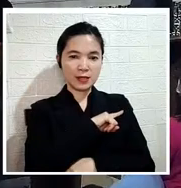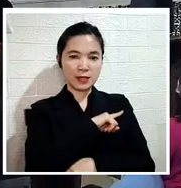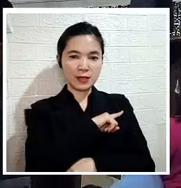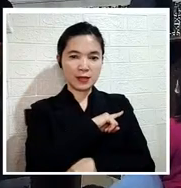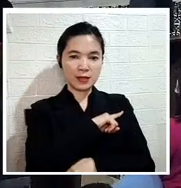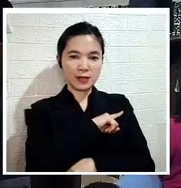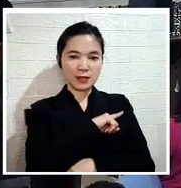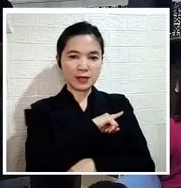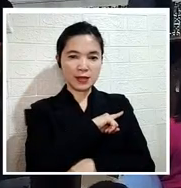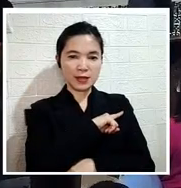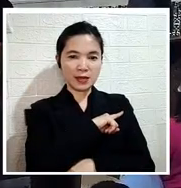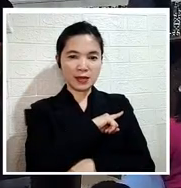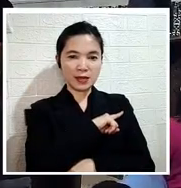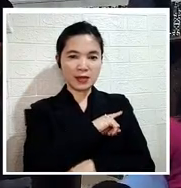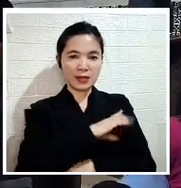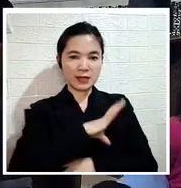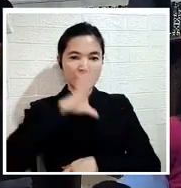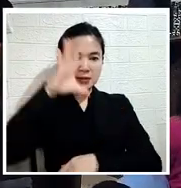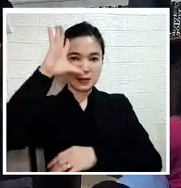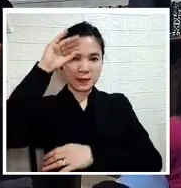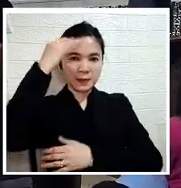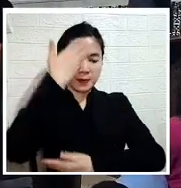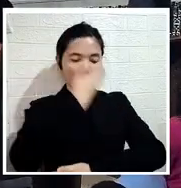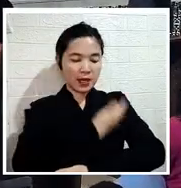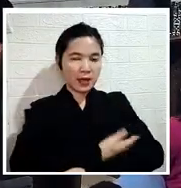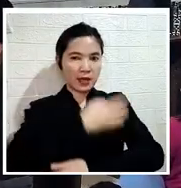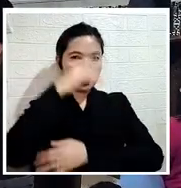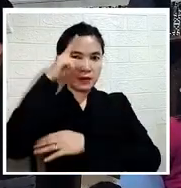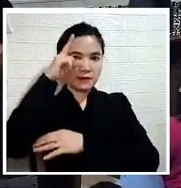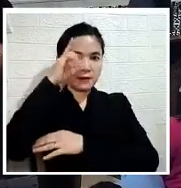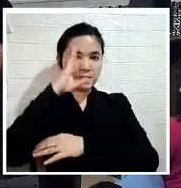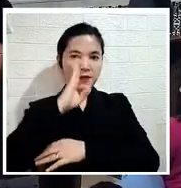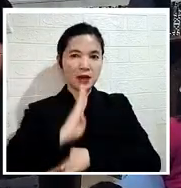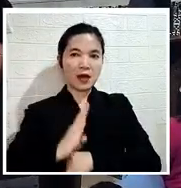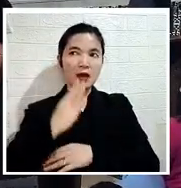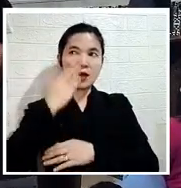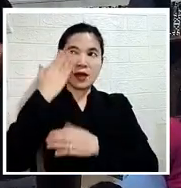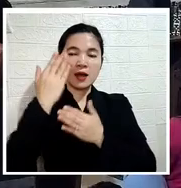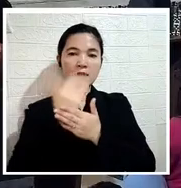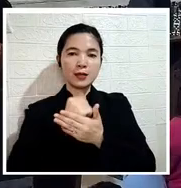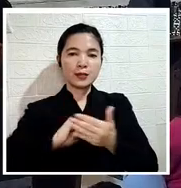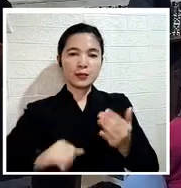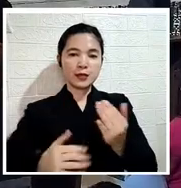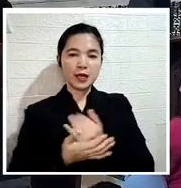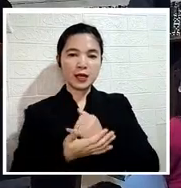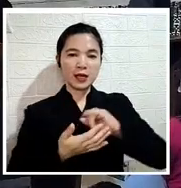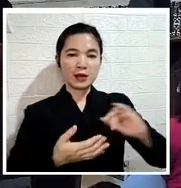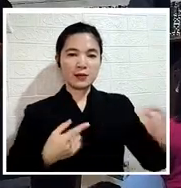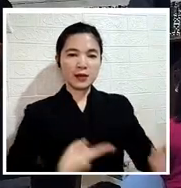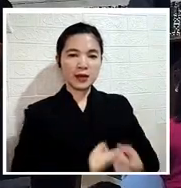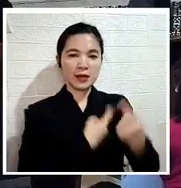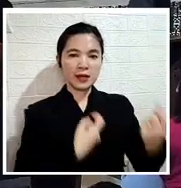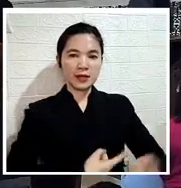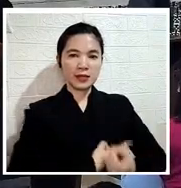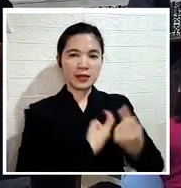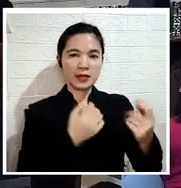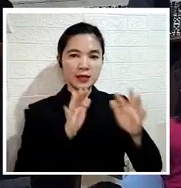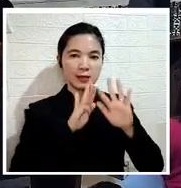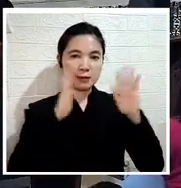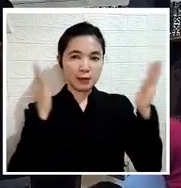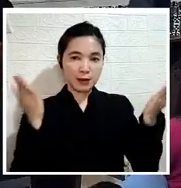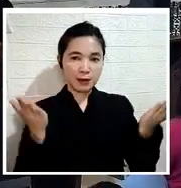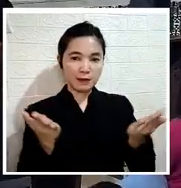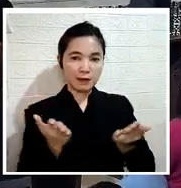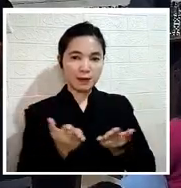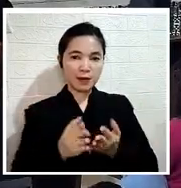on us. Lamb of God, you take away the sins of